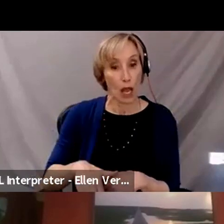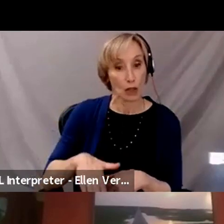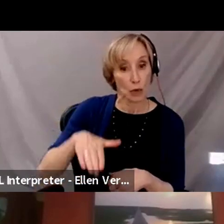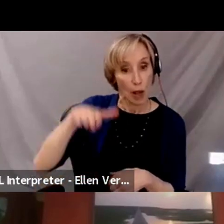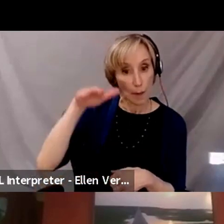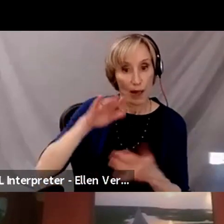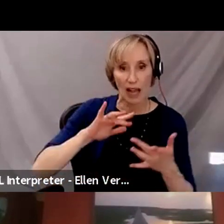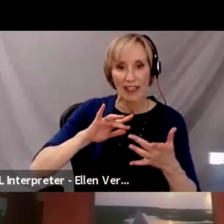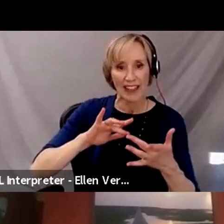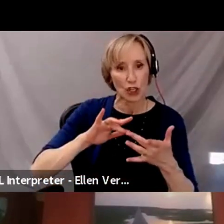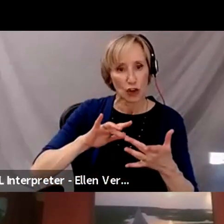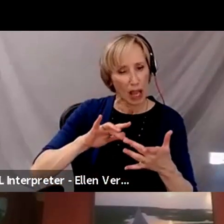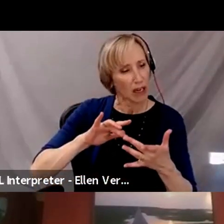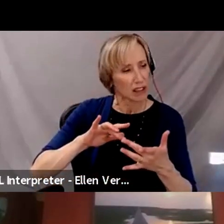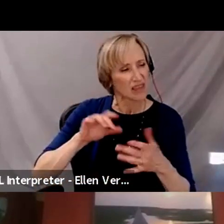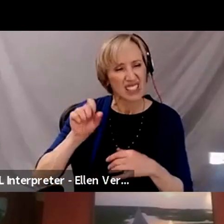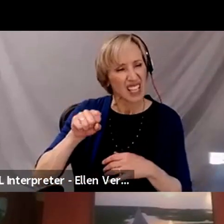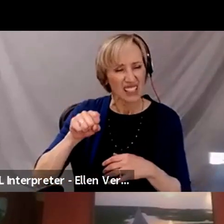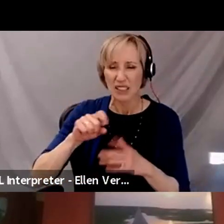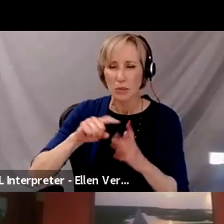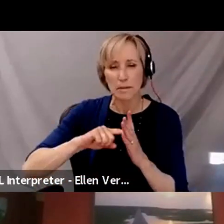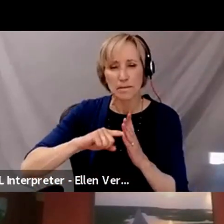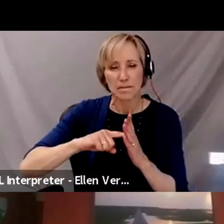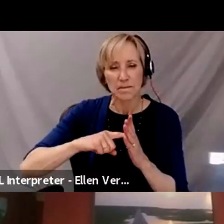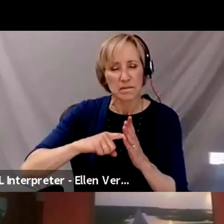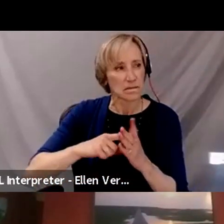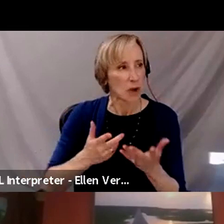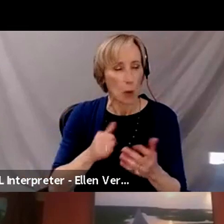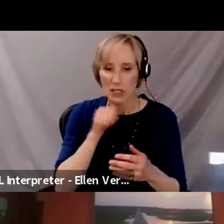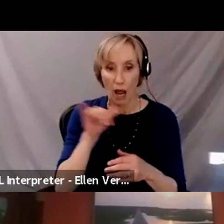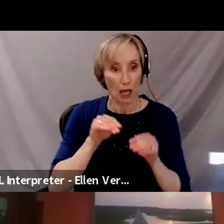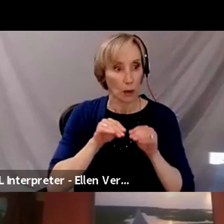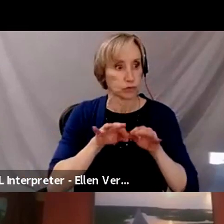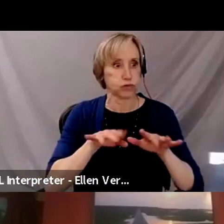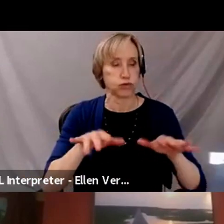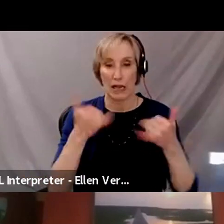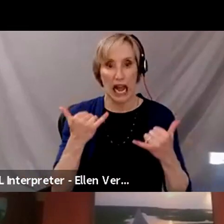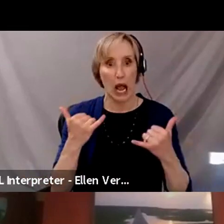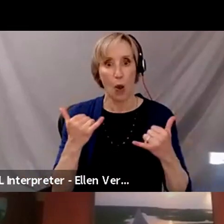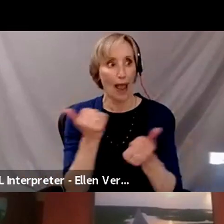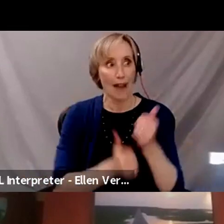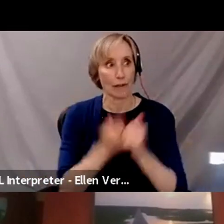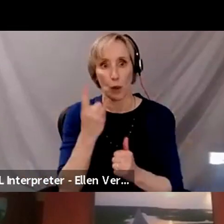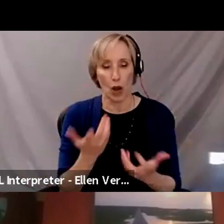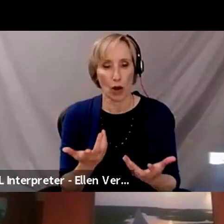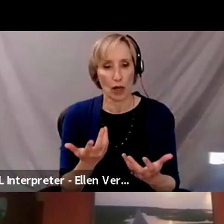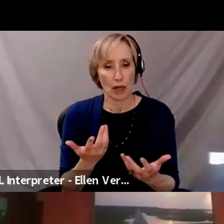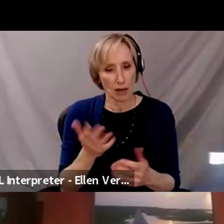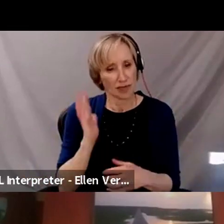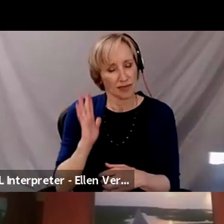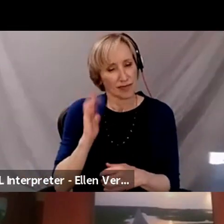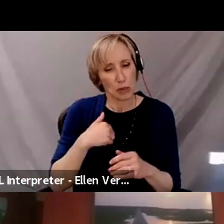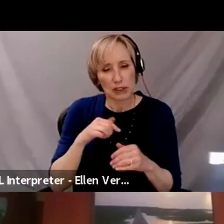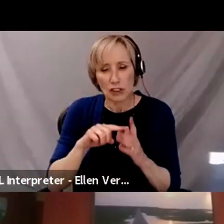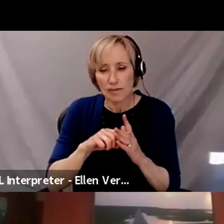internet was a thing, but it wasn't sort of ubiquitous as it is today.